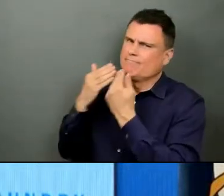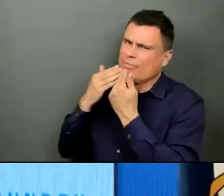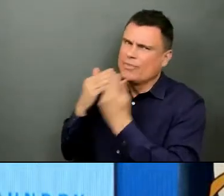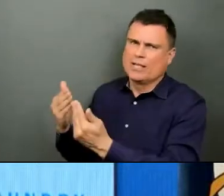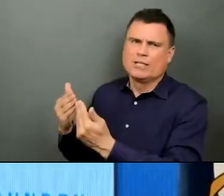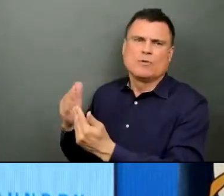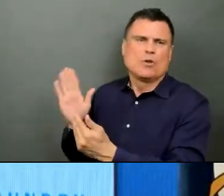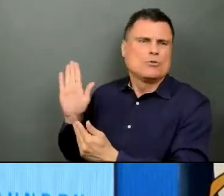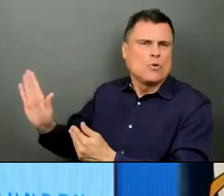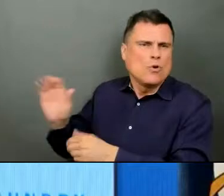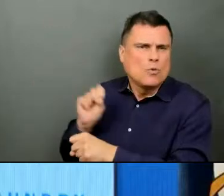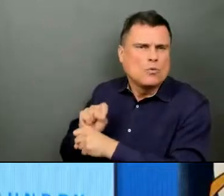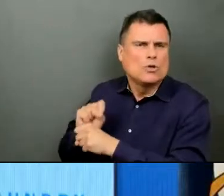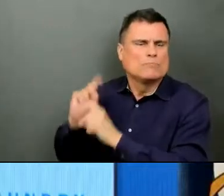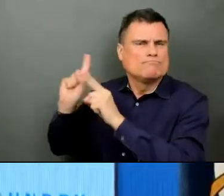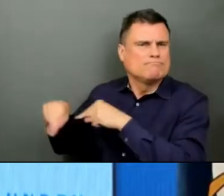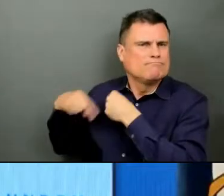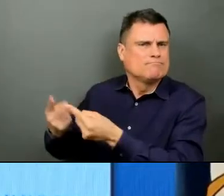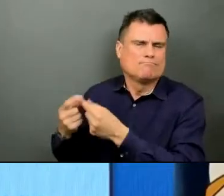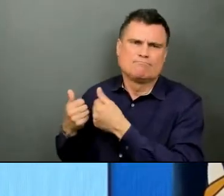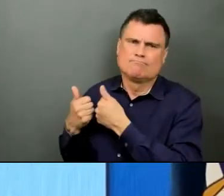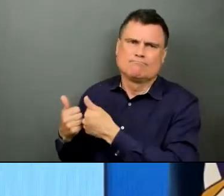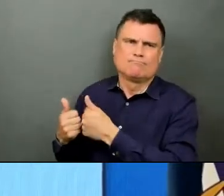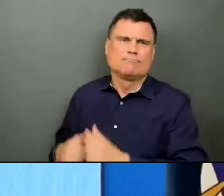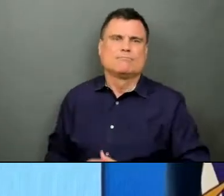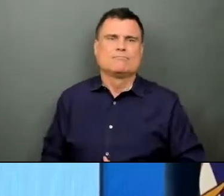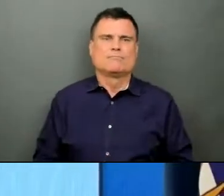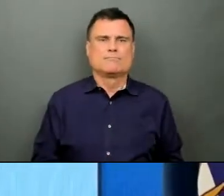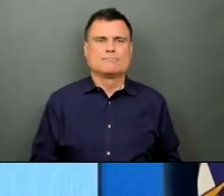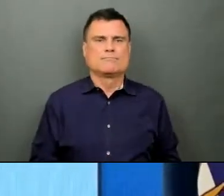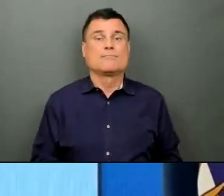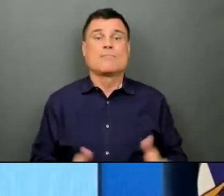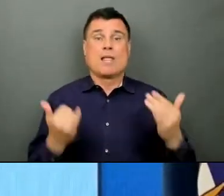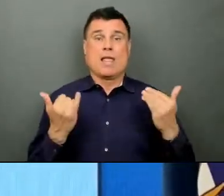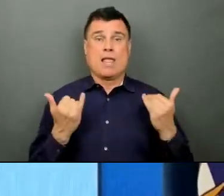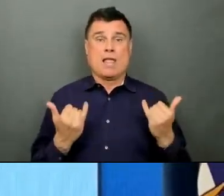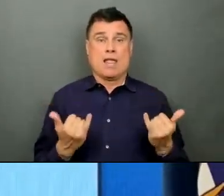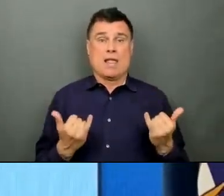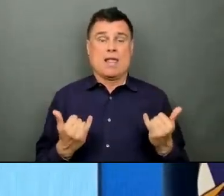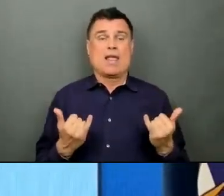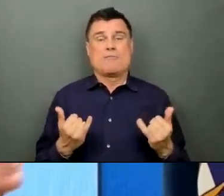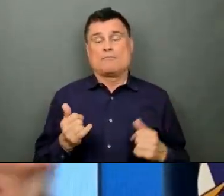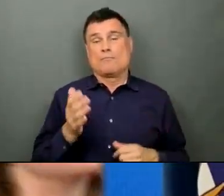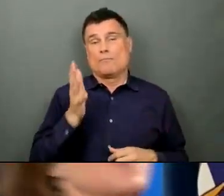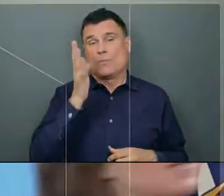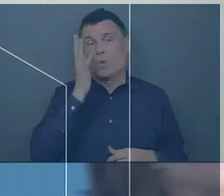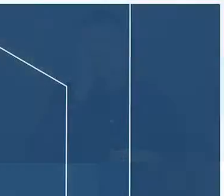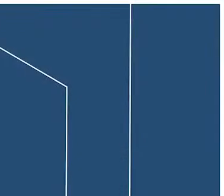And I'm now going to invite my colleague, Minister Dean, to come up and join for a photo.